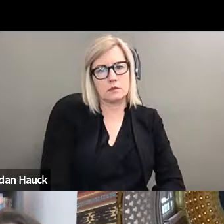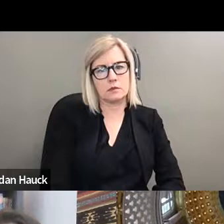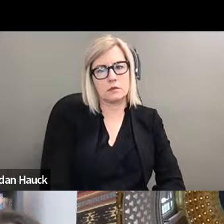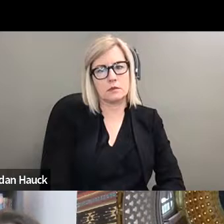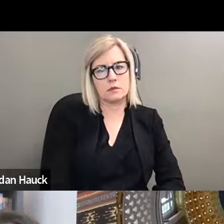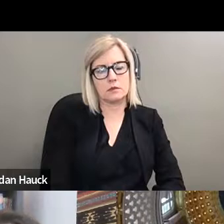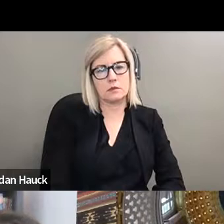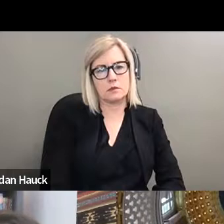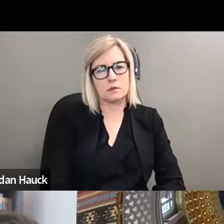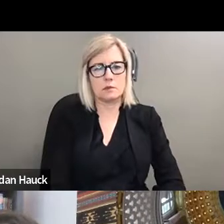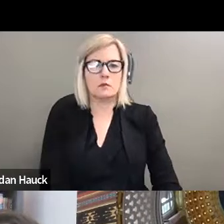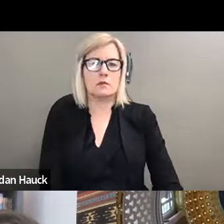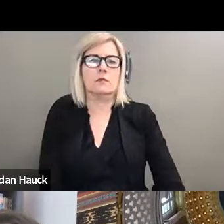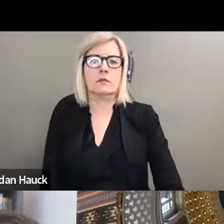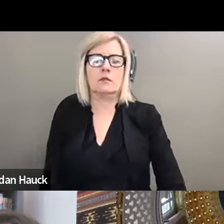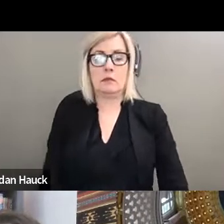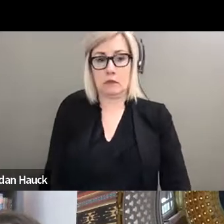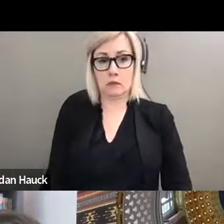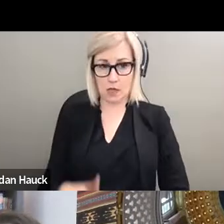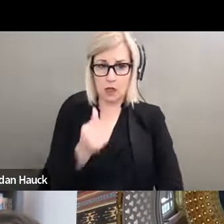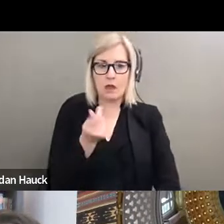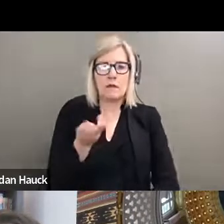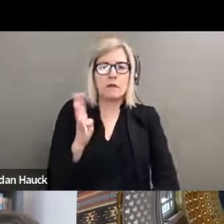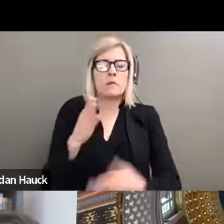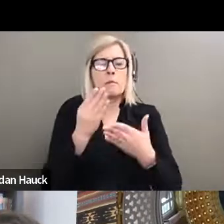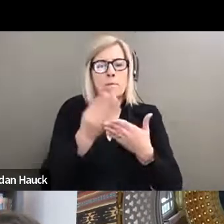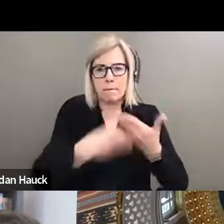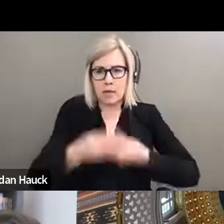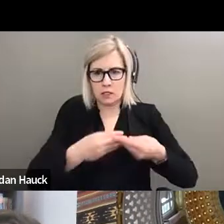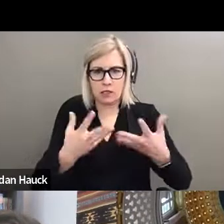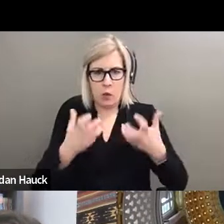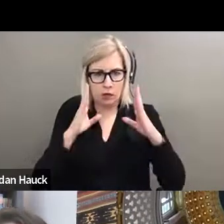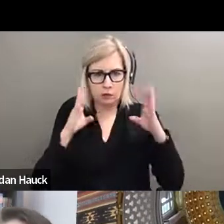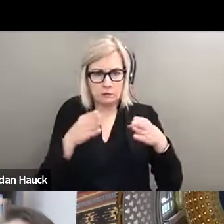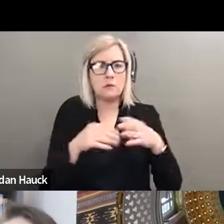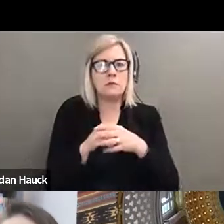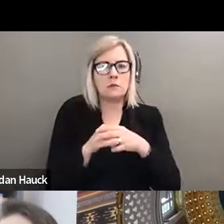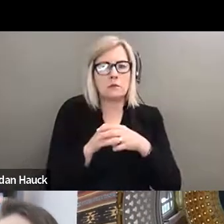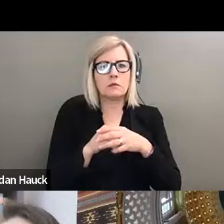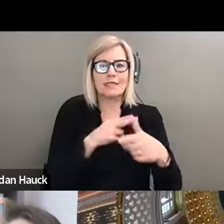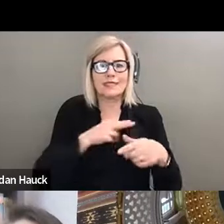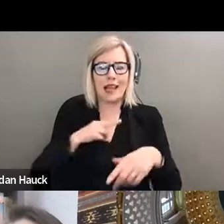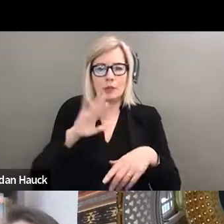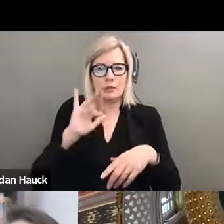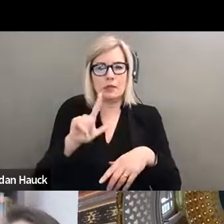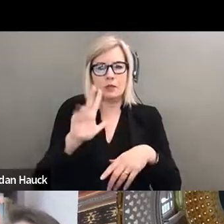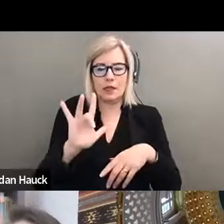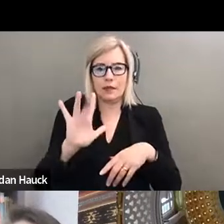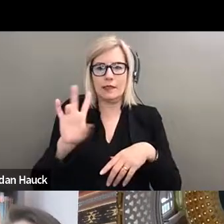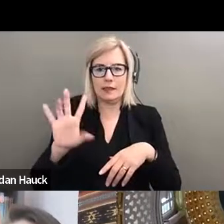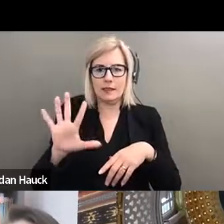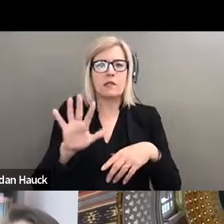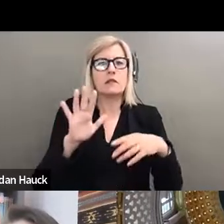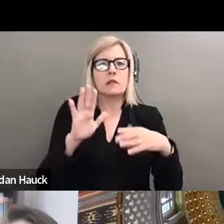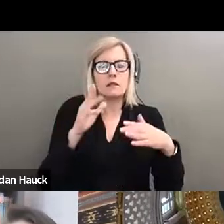So a couple budgets I want to take a close look at. House File 2575 is the House Education budget that's now